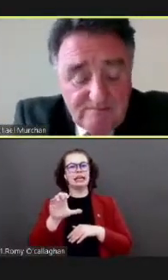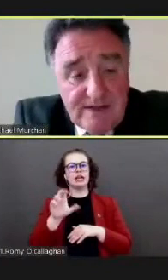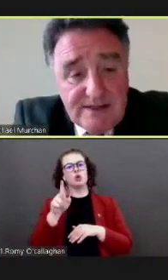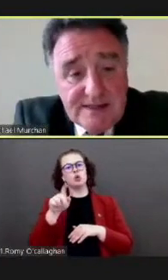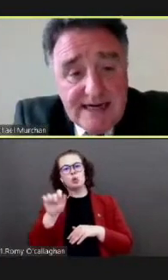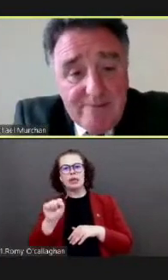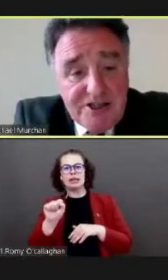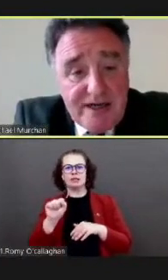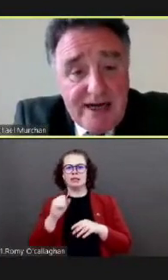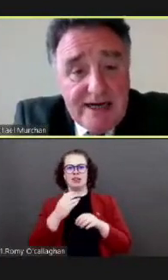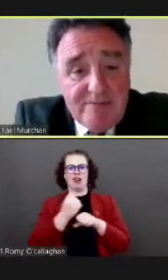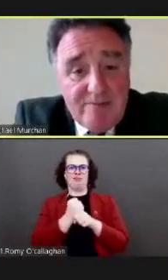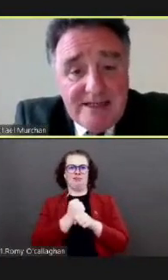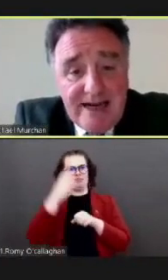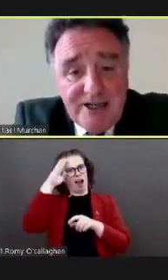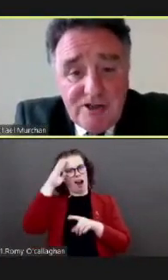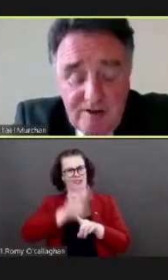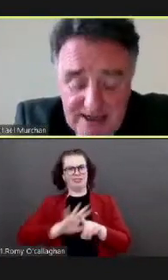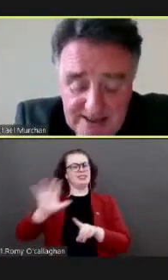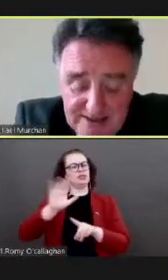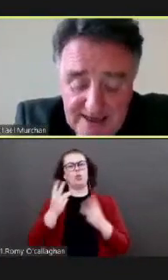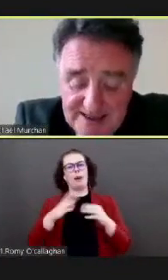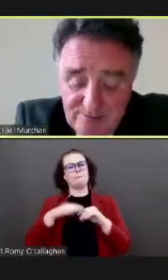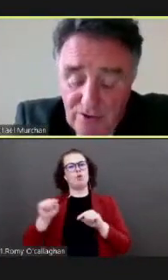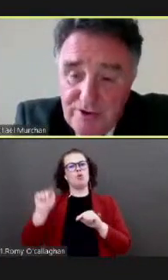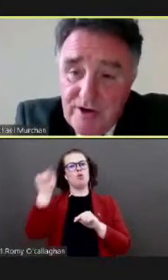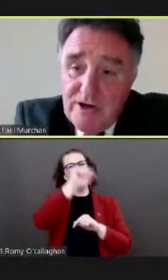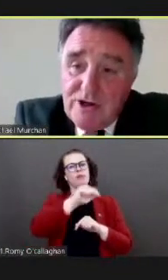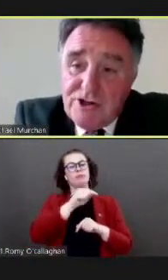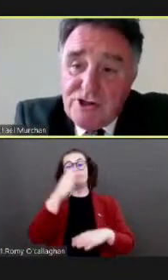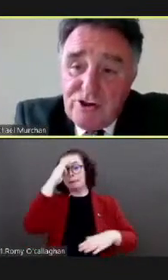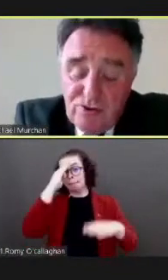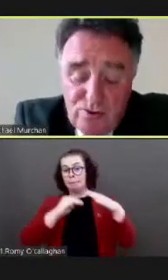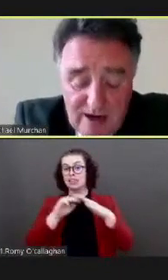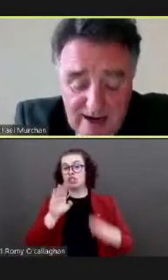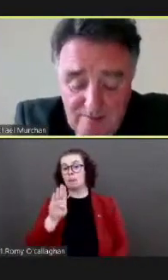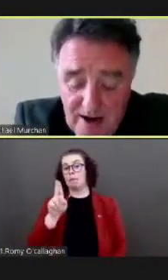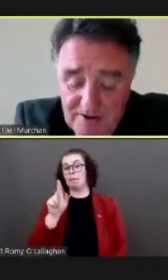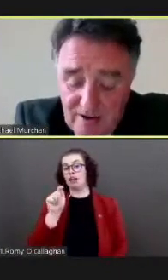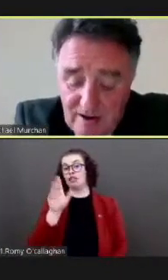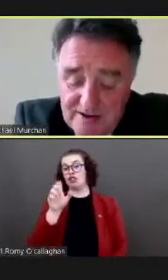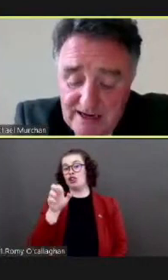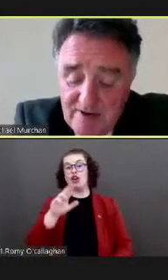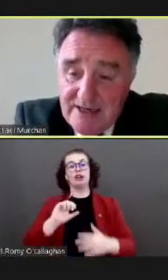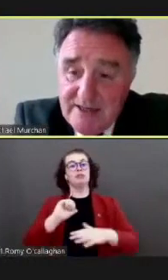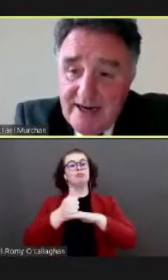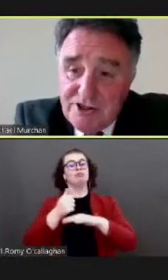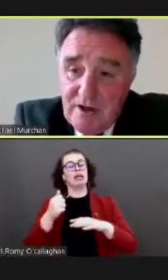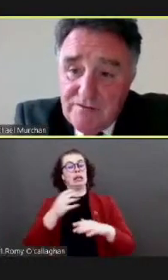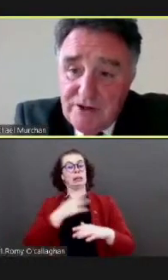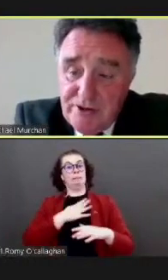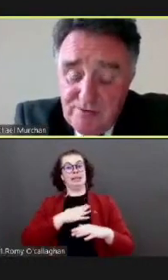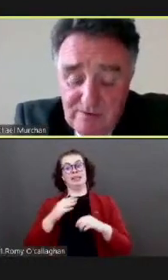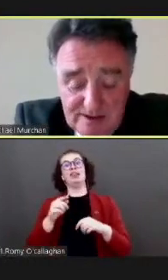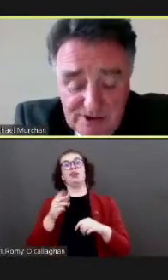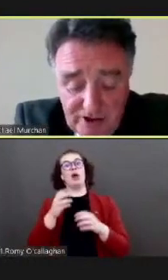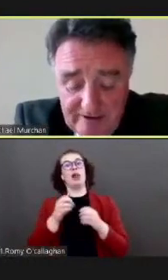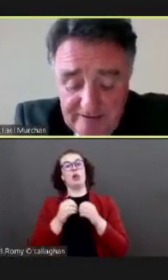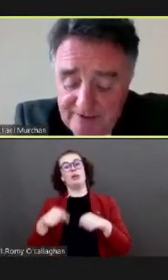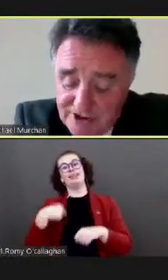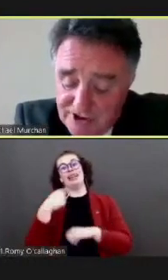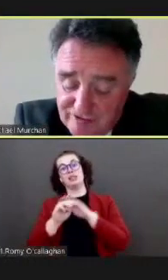Minister Butler is establishing an implementation committee next month to monitor the implementation of the